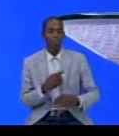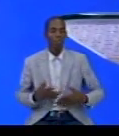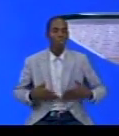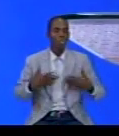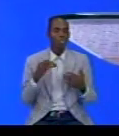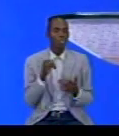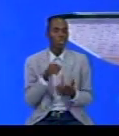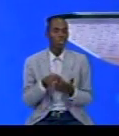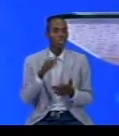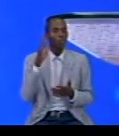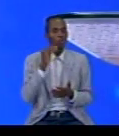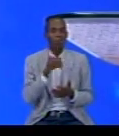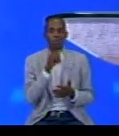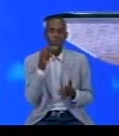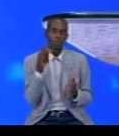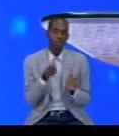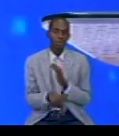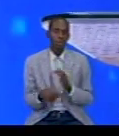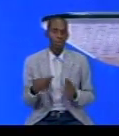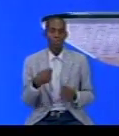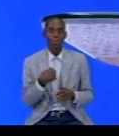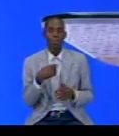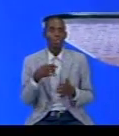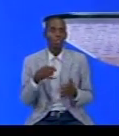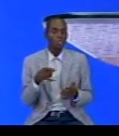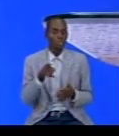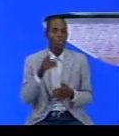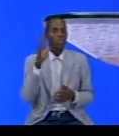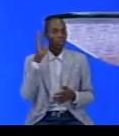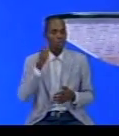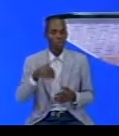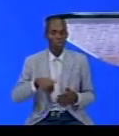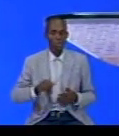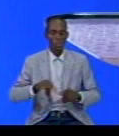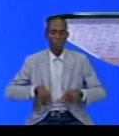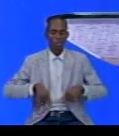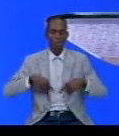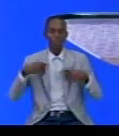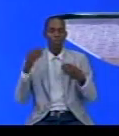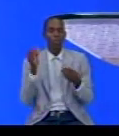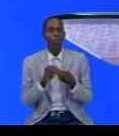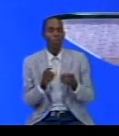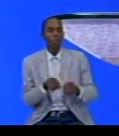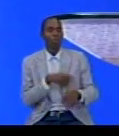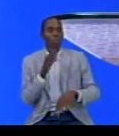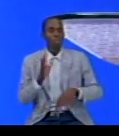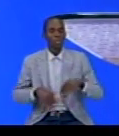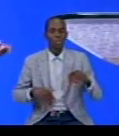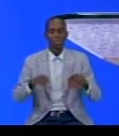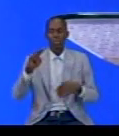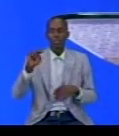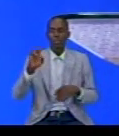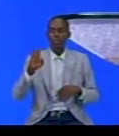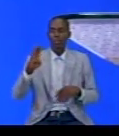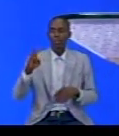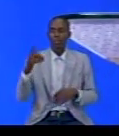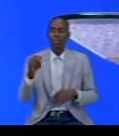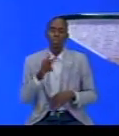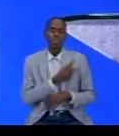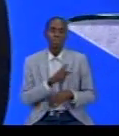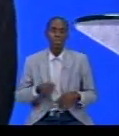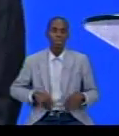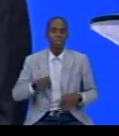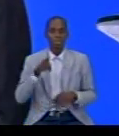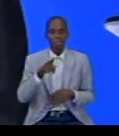not kill me." He's still going to live longer than Nebuchadnezzar himself. He's still going to live